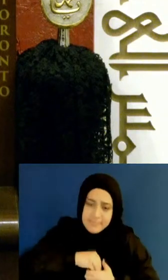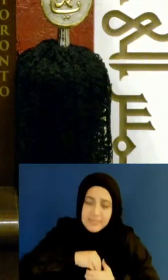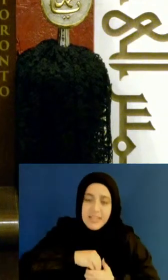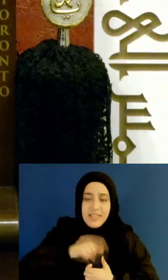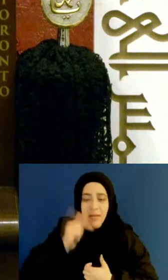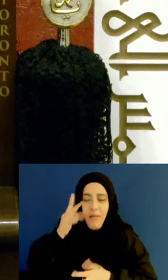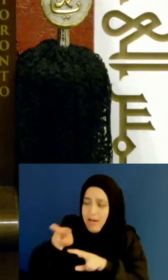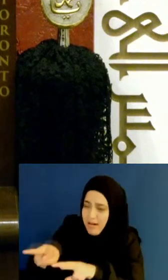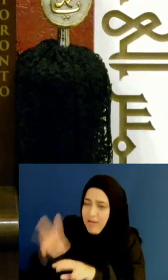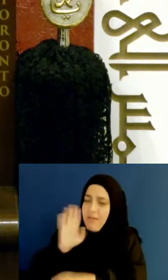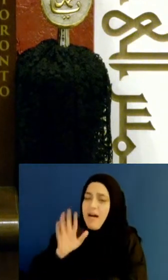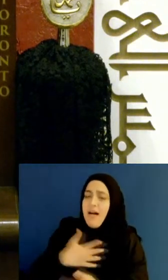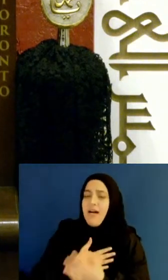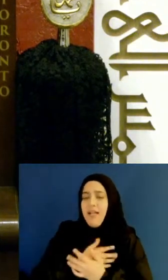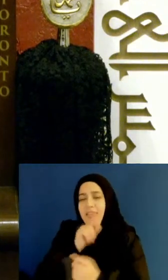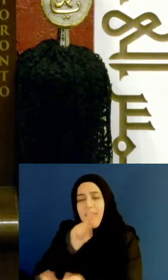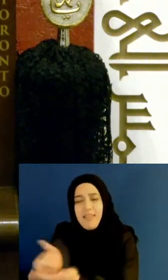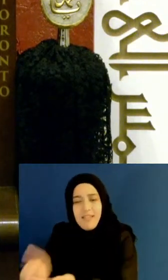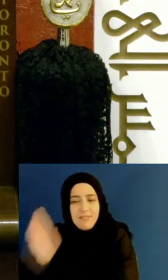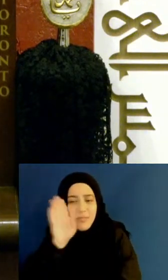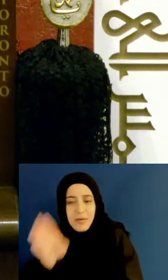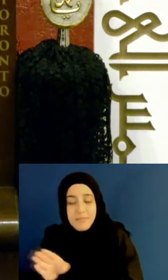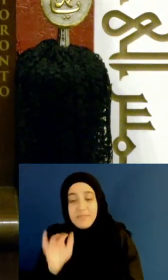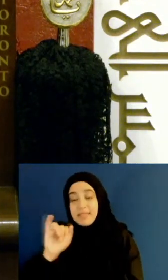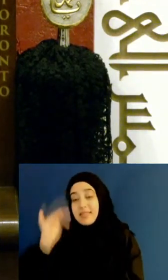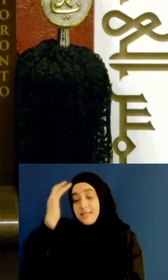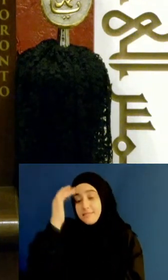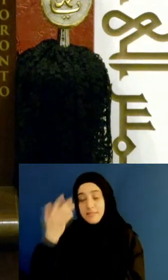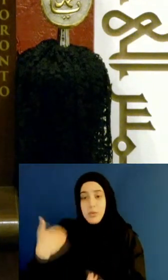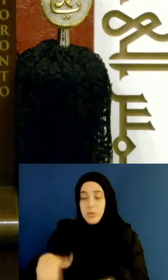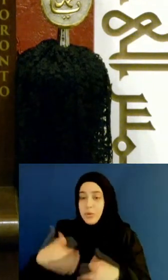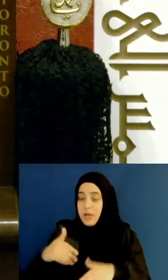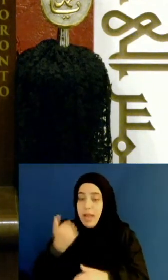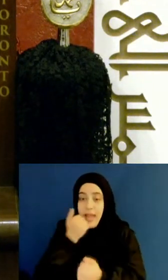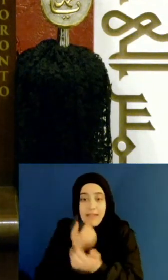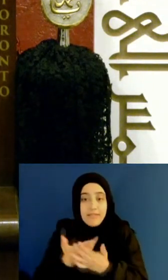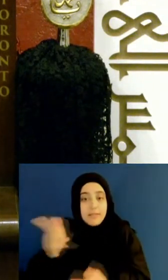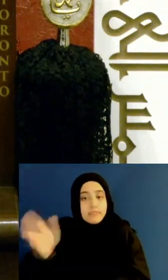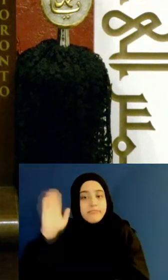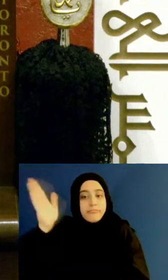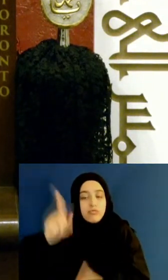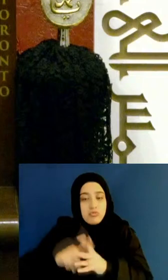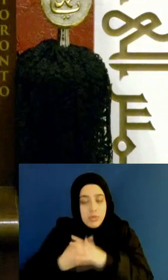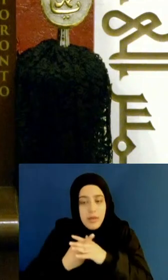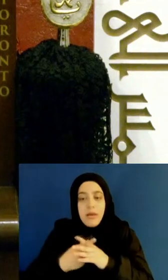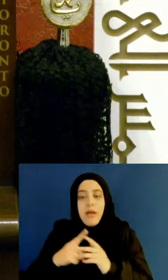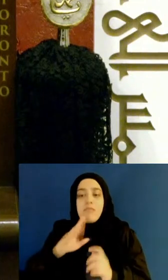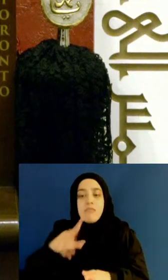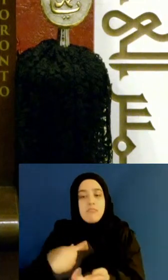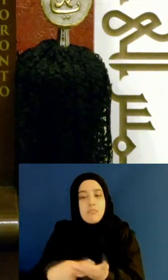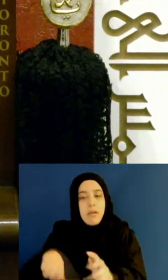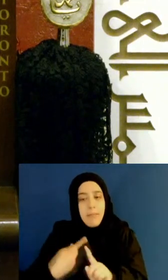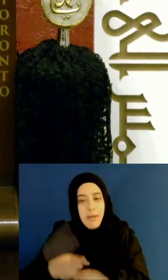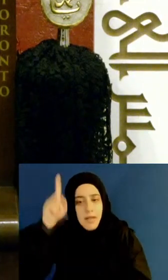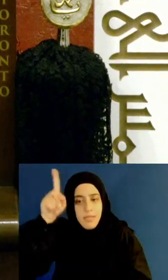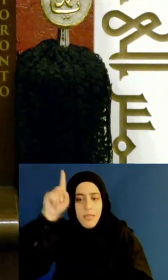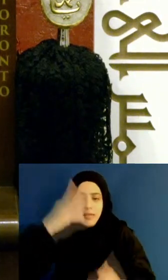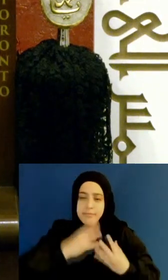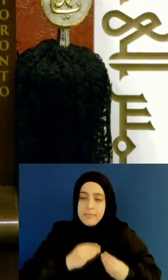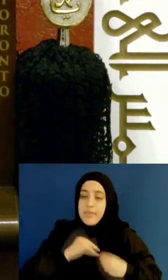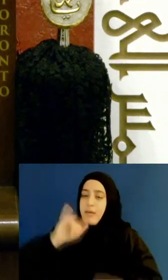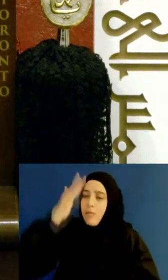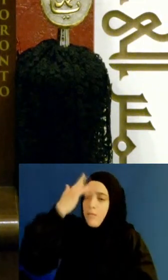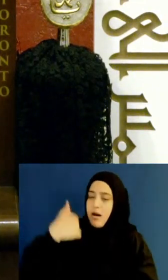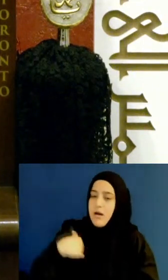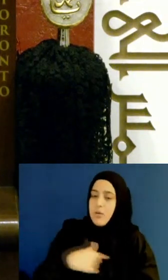the Quran with Bismillahir Rahmanir Rahim. The minute you enter into the realm of the mercy